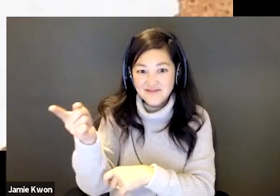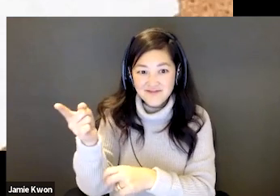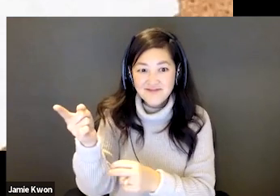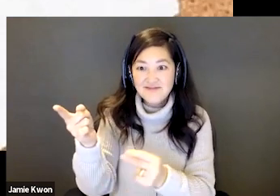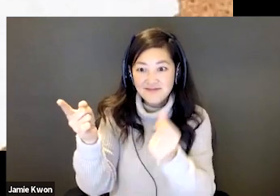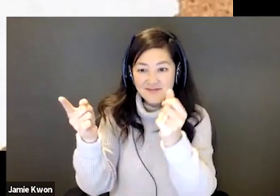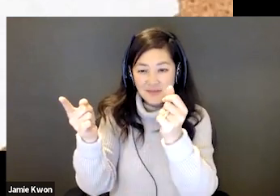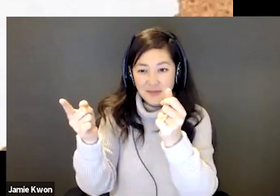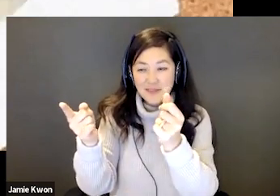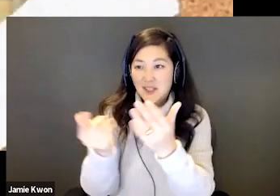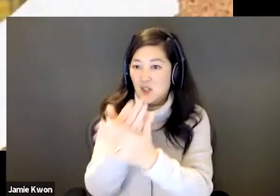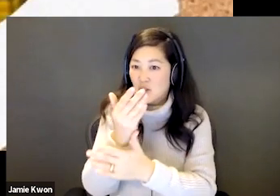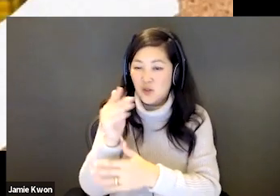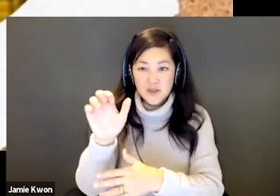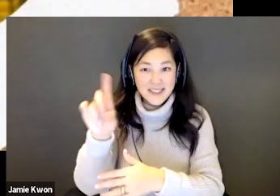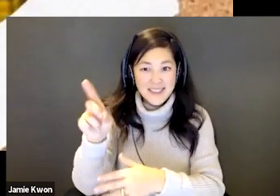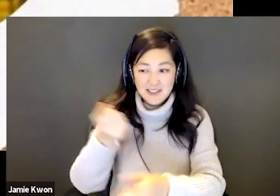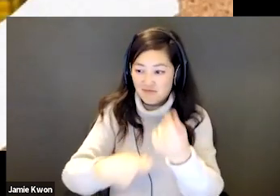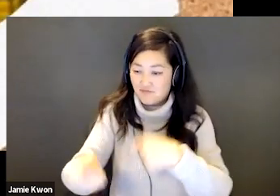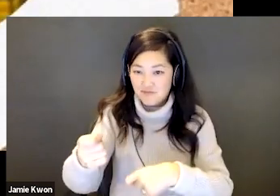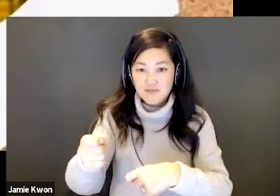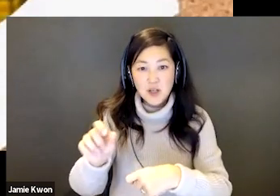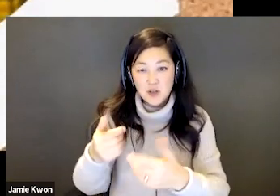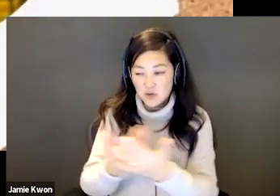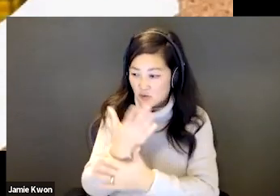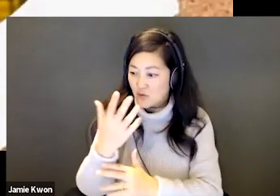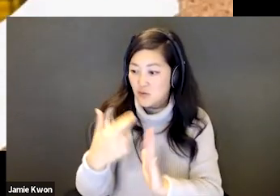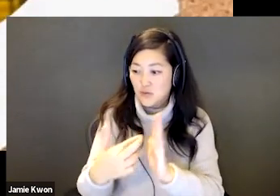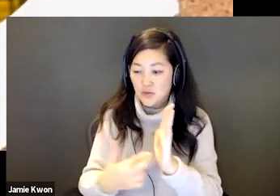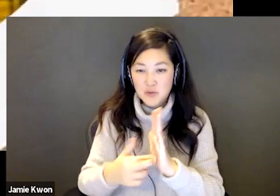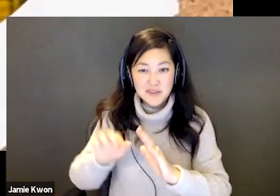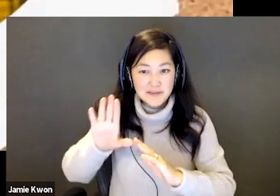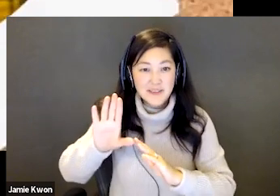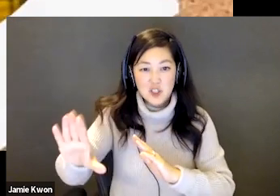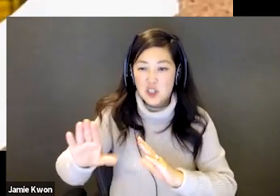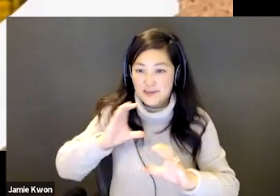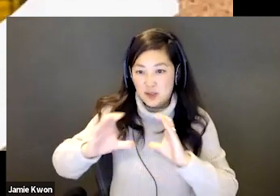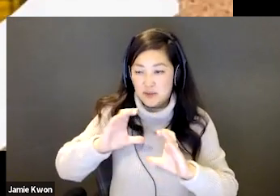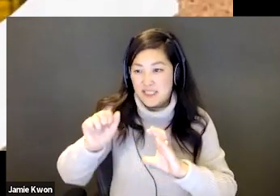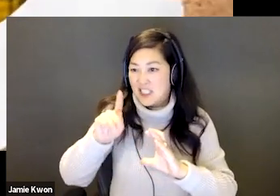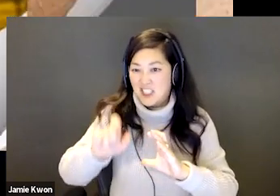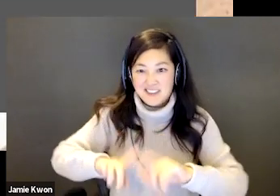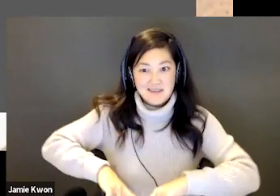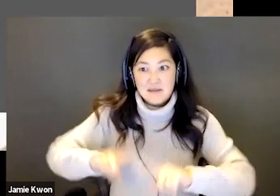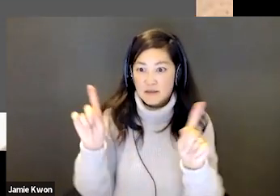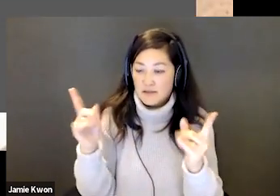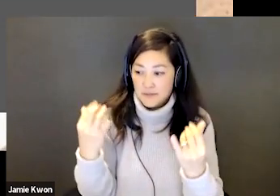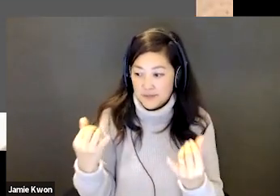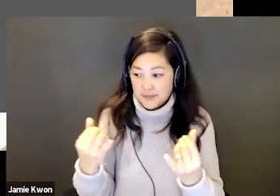came a new ED with new rules and her own communication style.